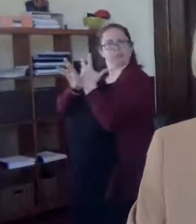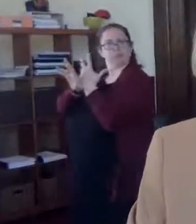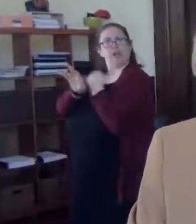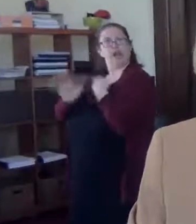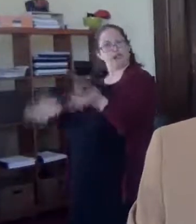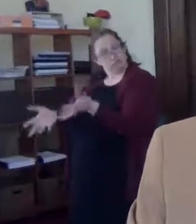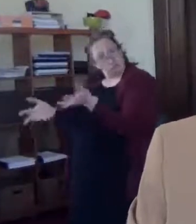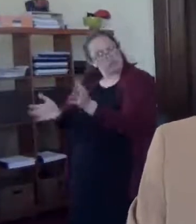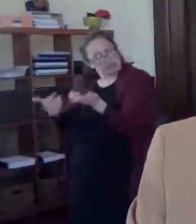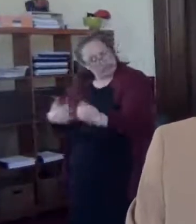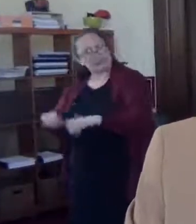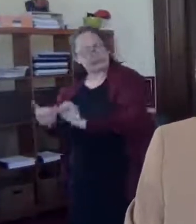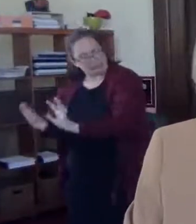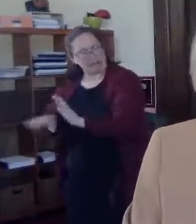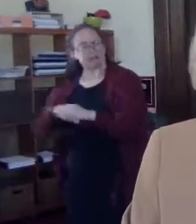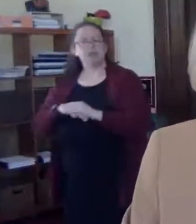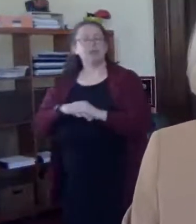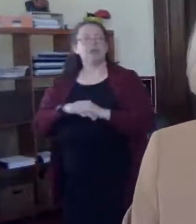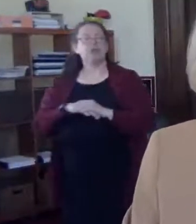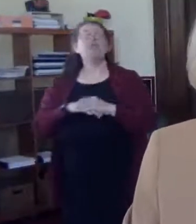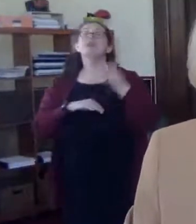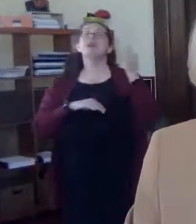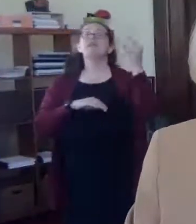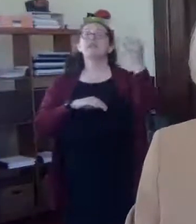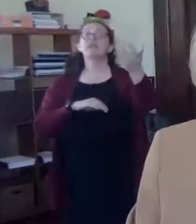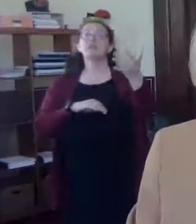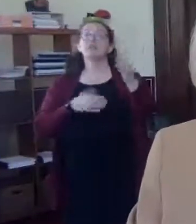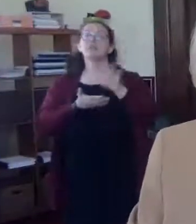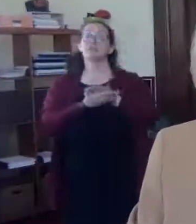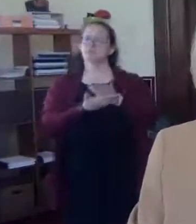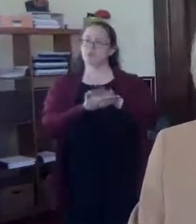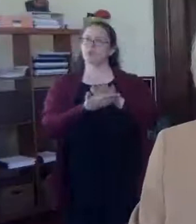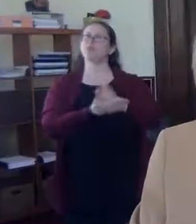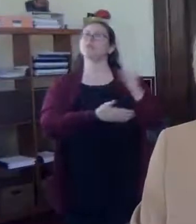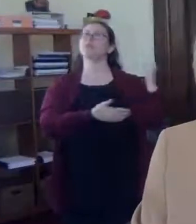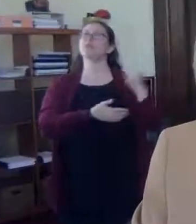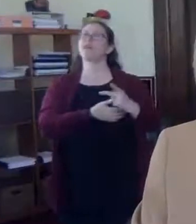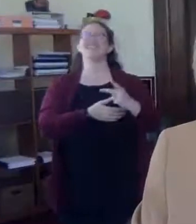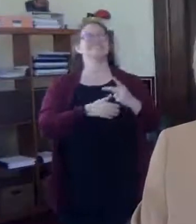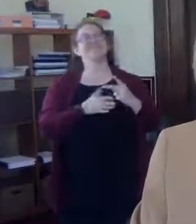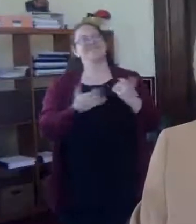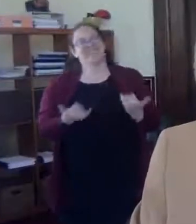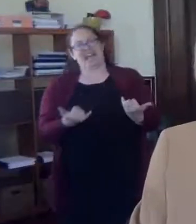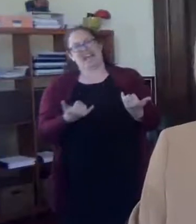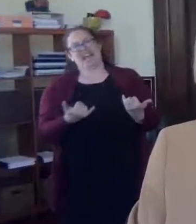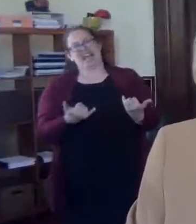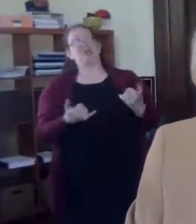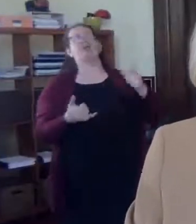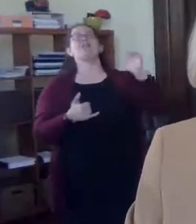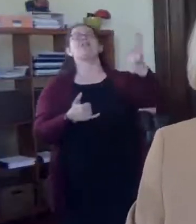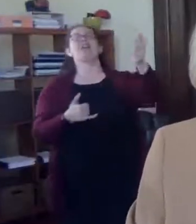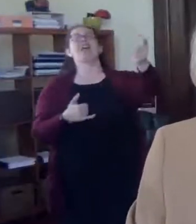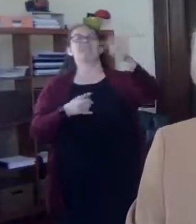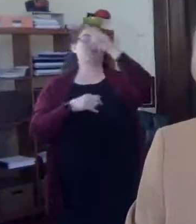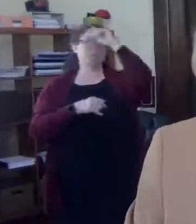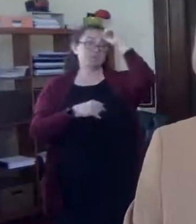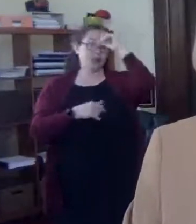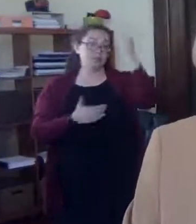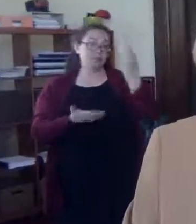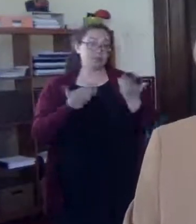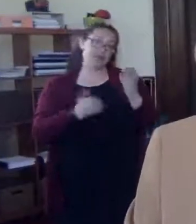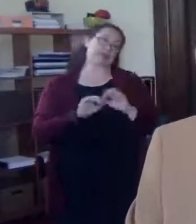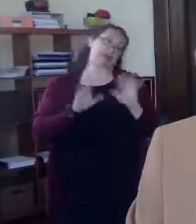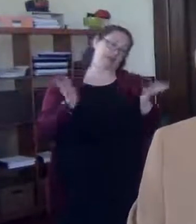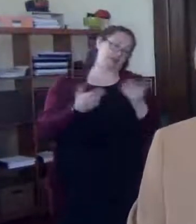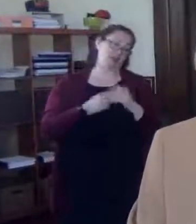It means that at some point schools will reopen. That's later this summer, obviously. It means